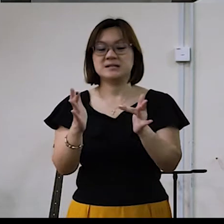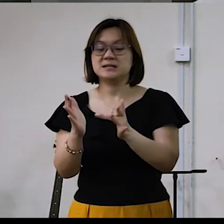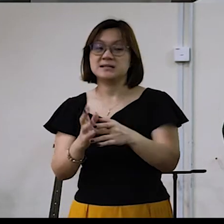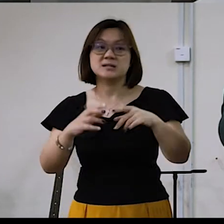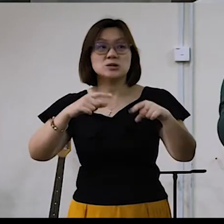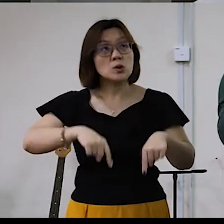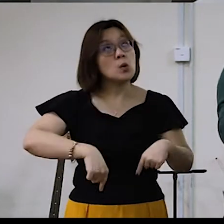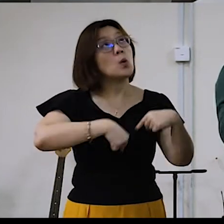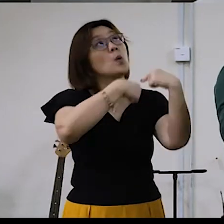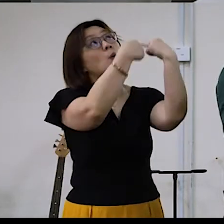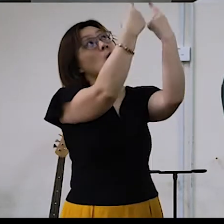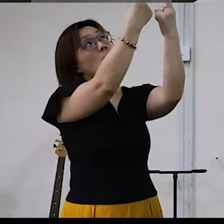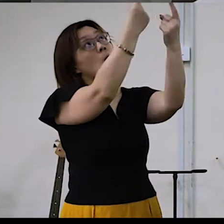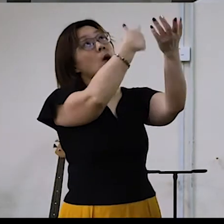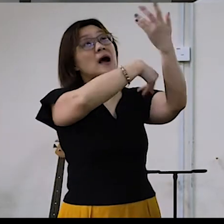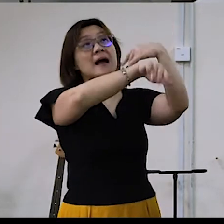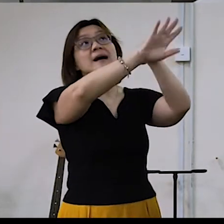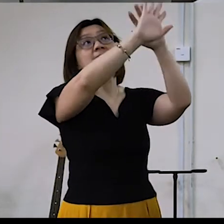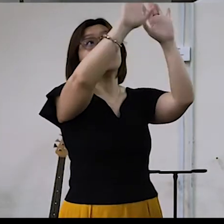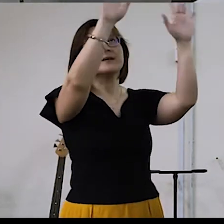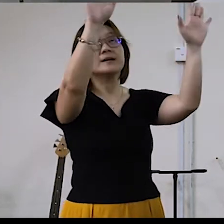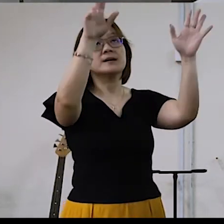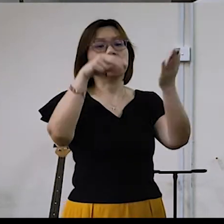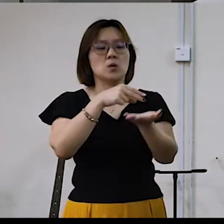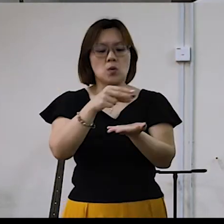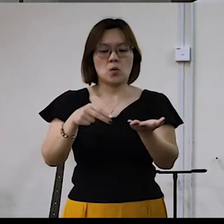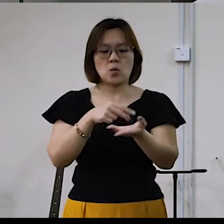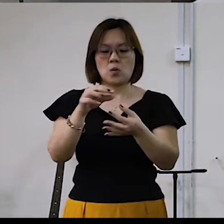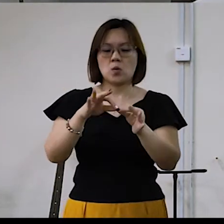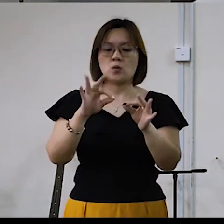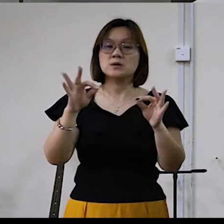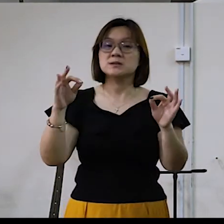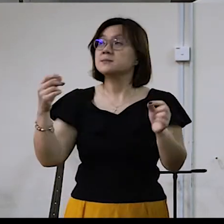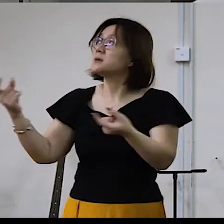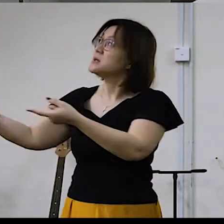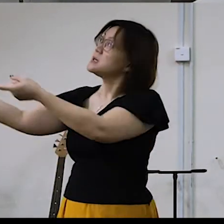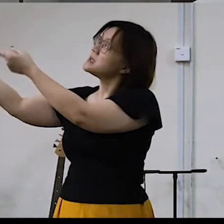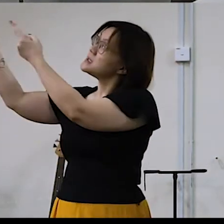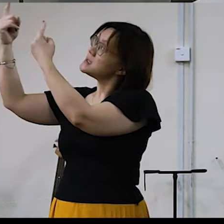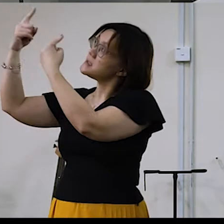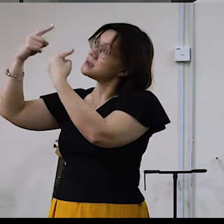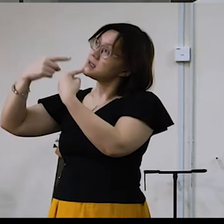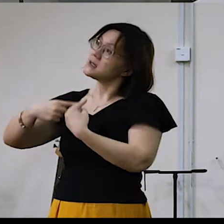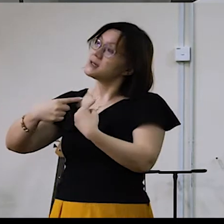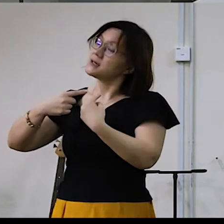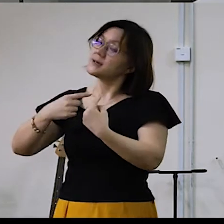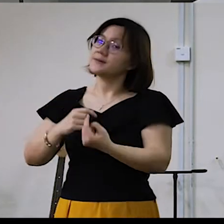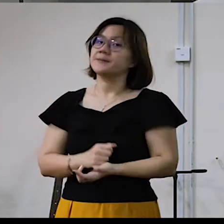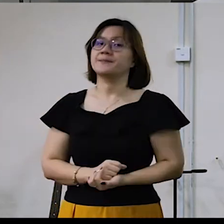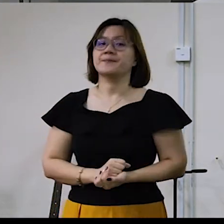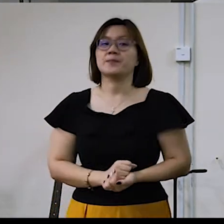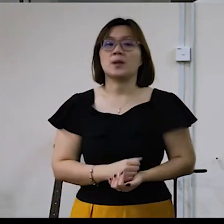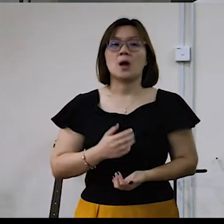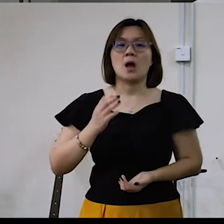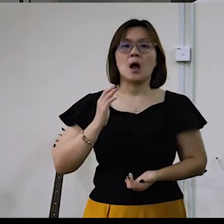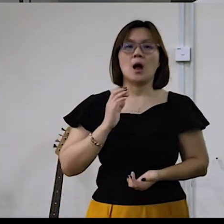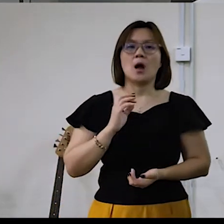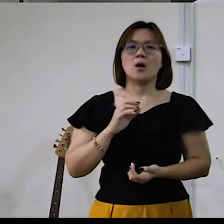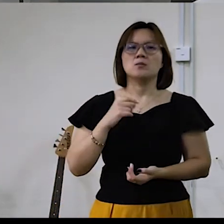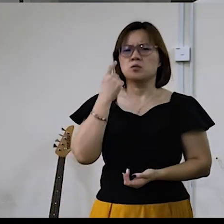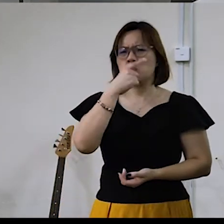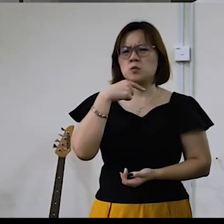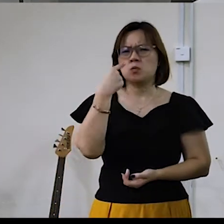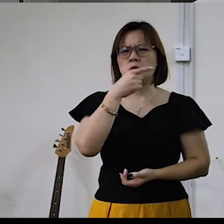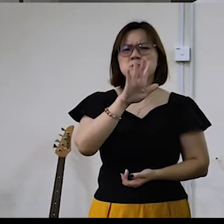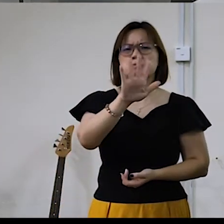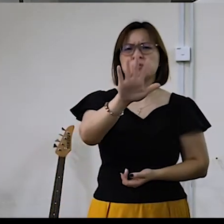as Christians, we need to know the Holy Spirit. We need to be besties, BFF, with the Holy Spirit. We need to